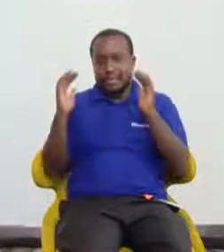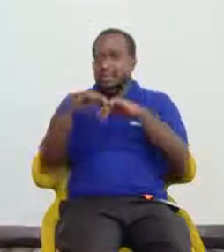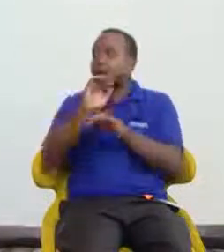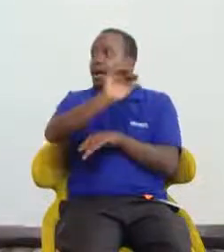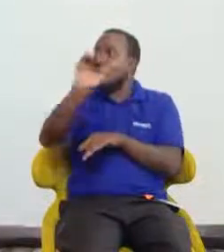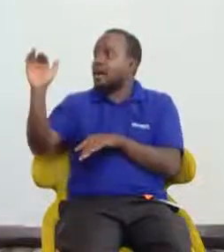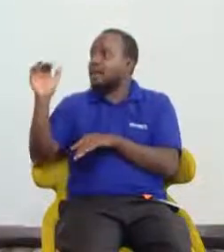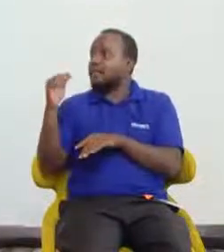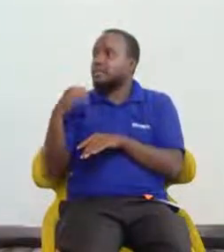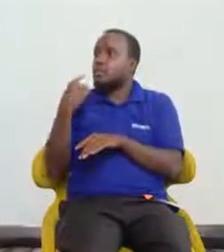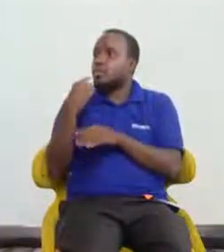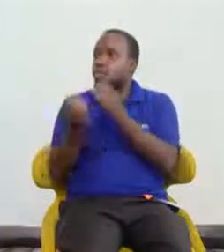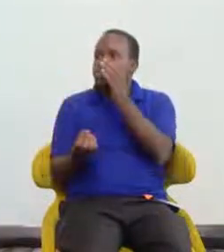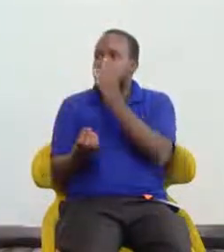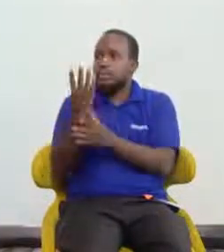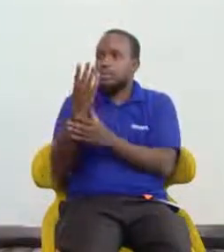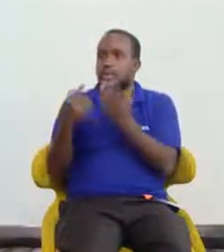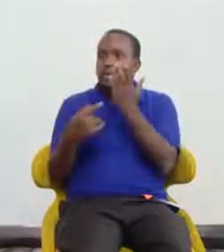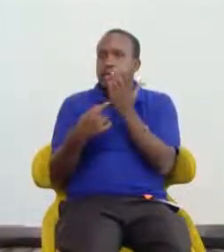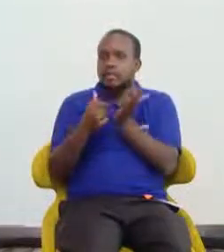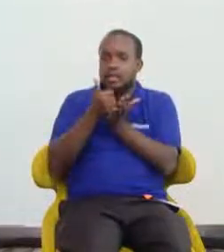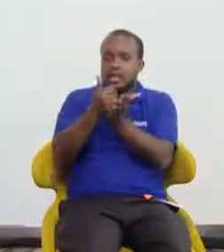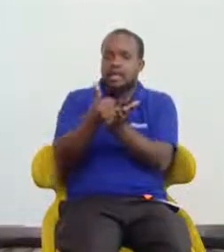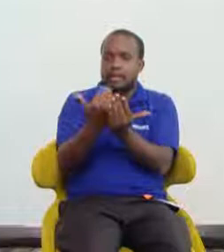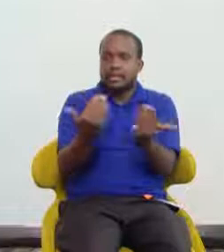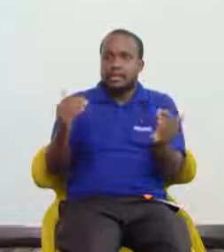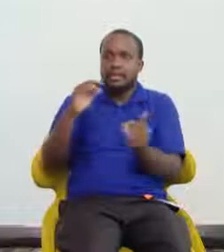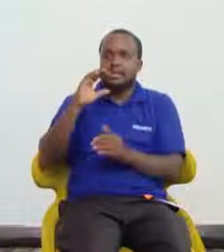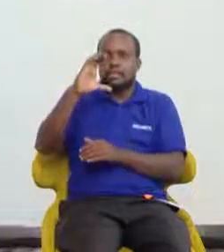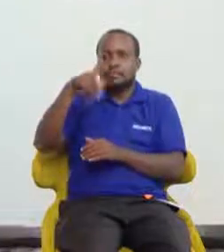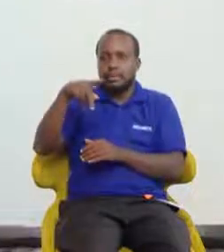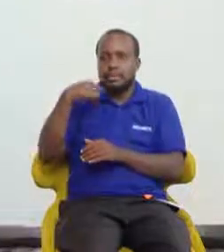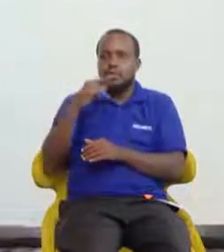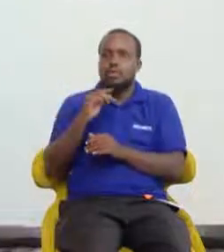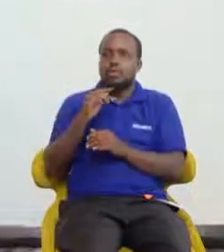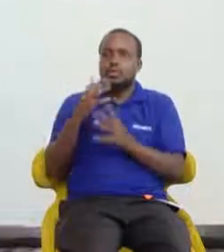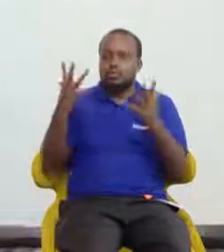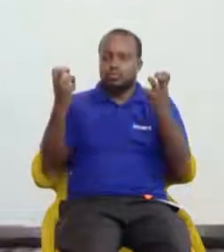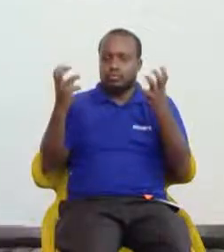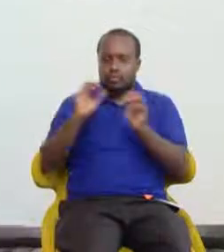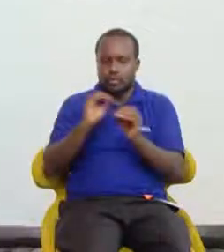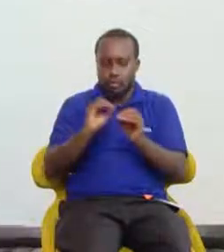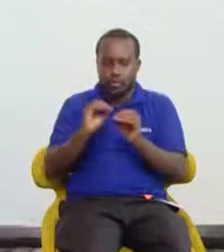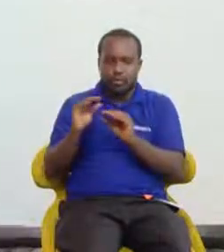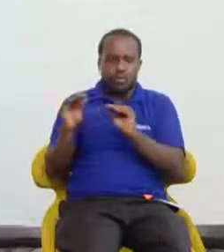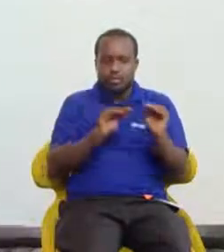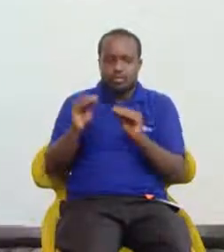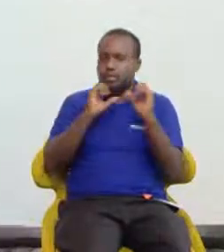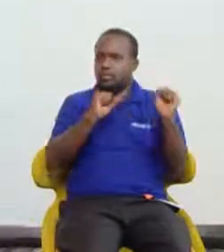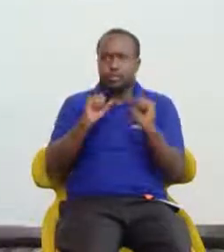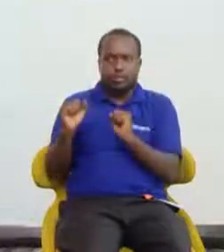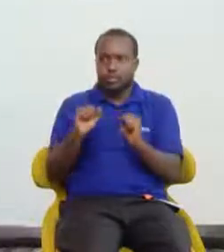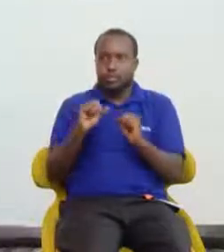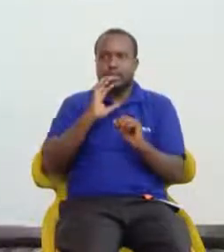anybody creating technology that helps children with cerebral palsy who do not have fine motor skills nor gross motor skills to